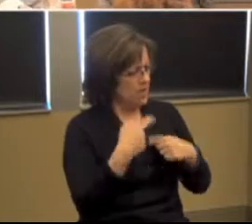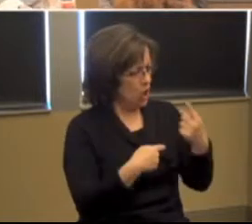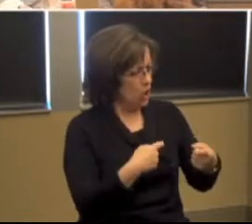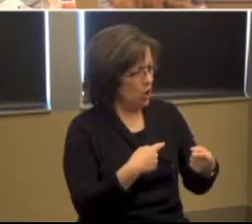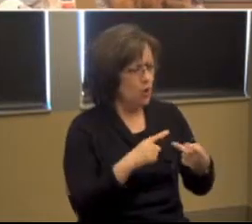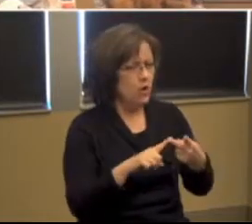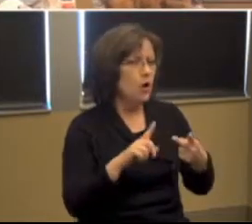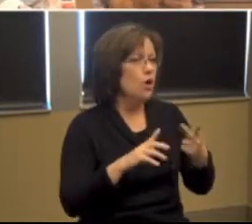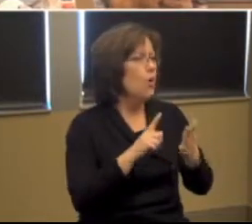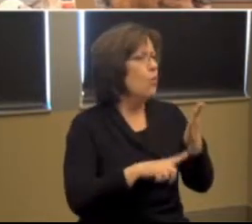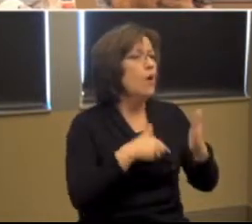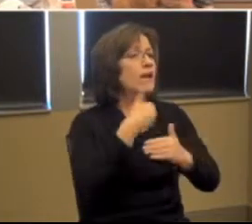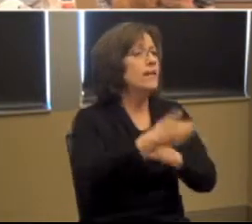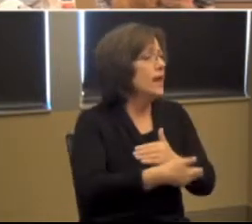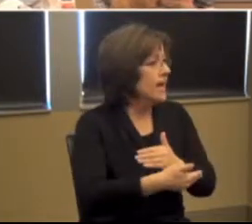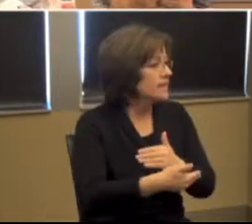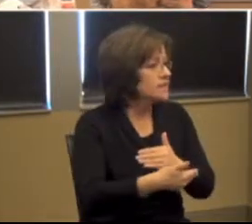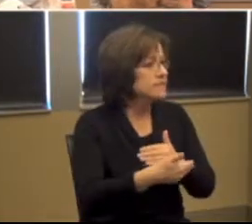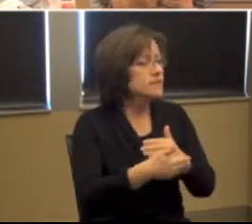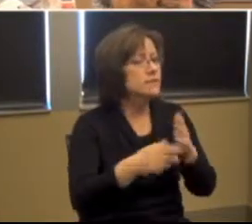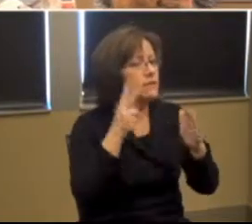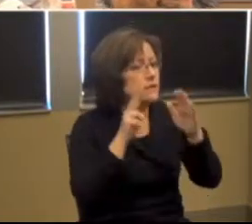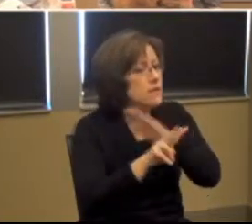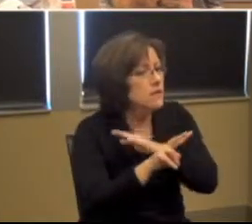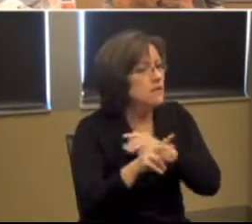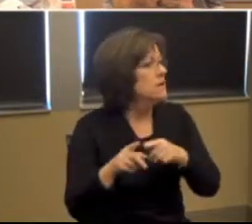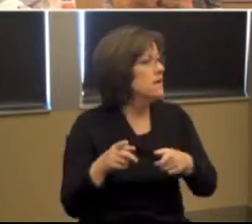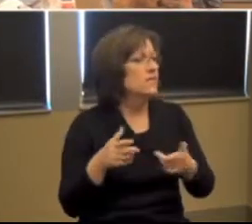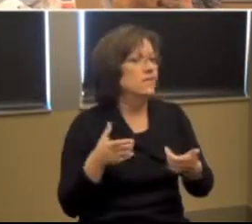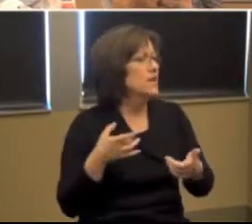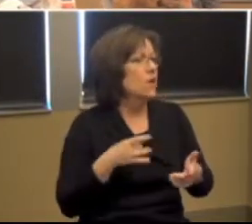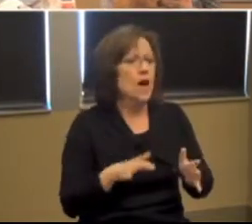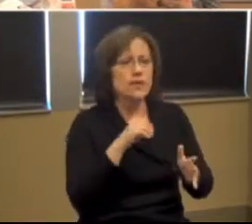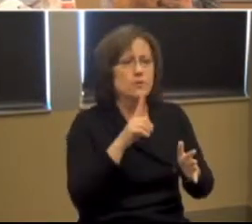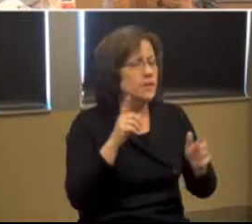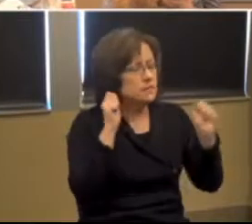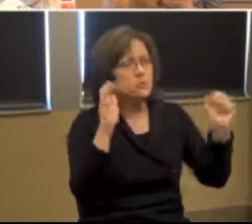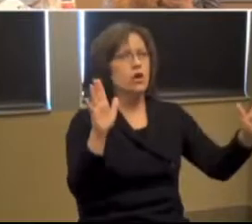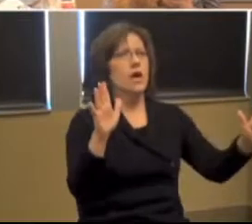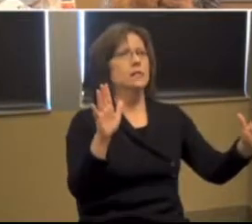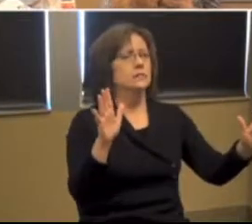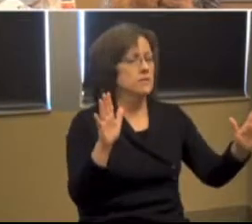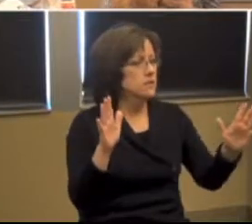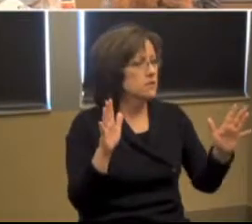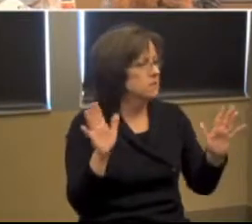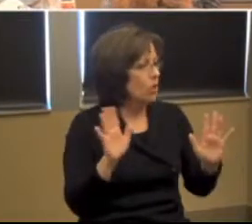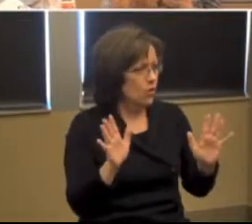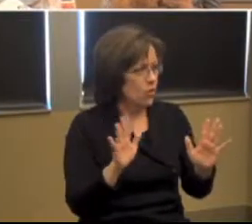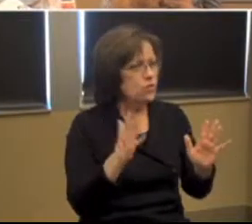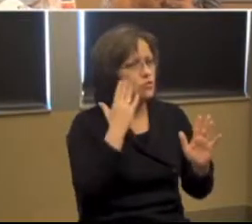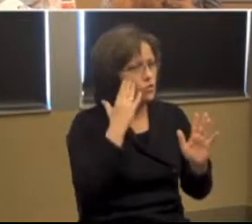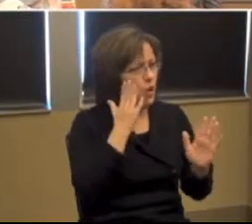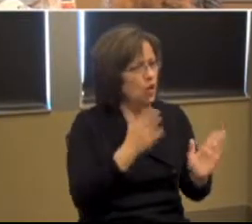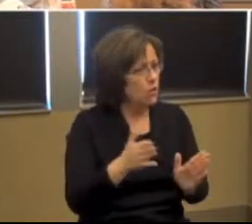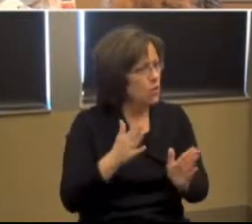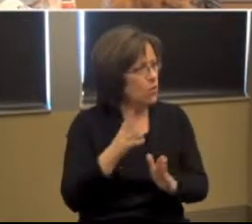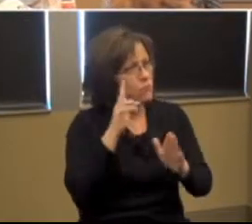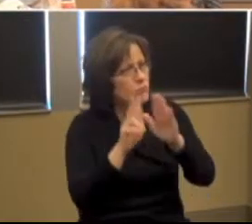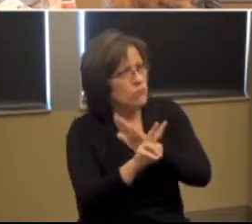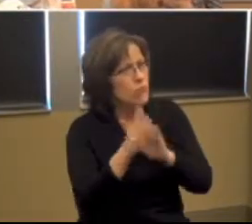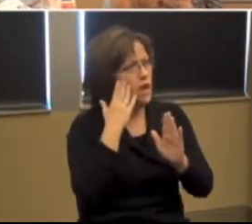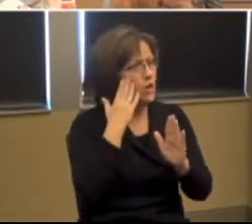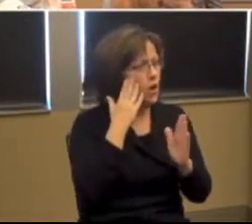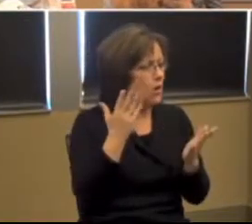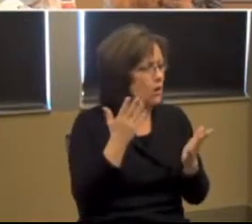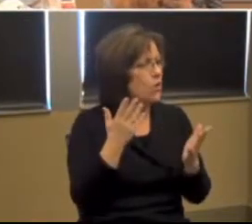next? That what's next is because they don't like to be bombed, right? I want to know what my day is going to be. I